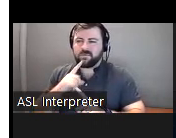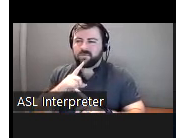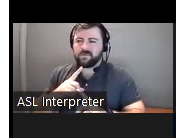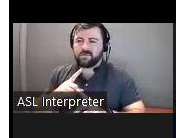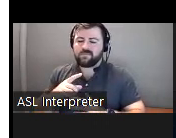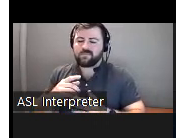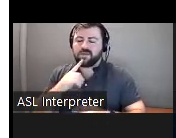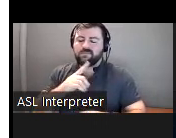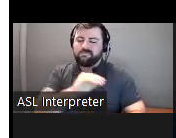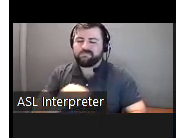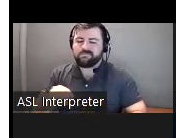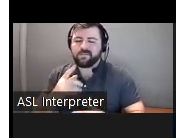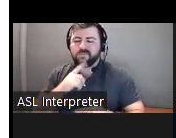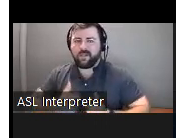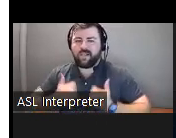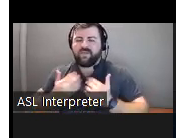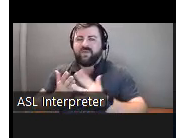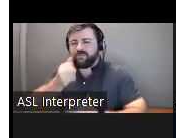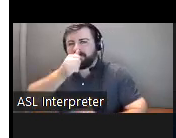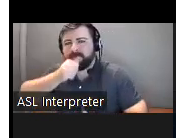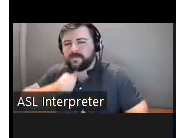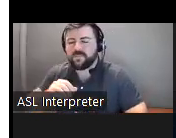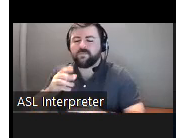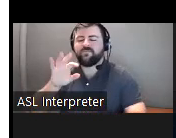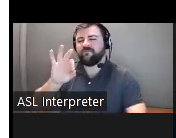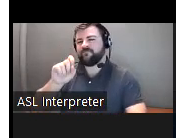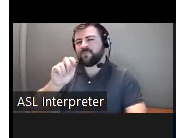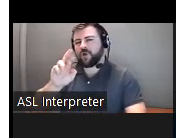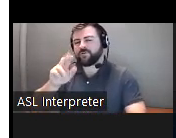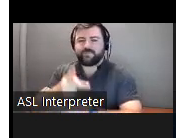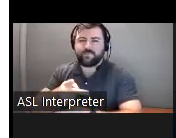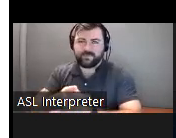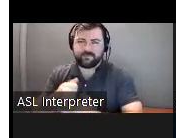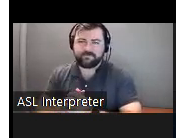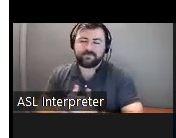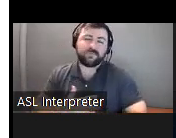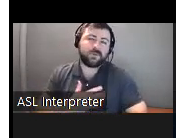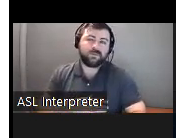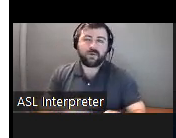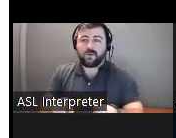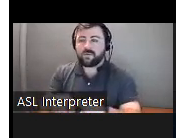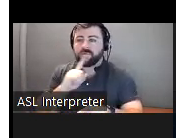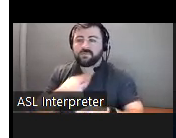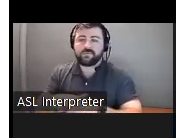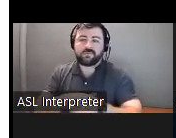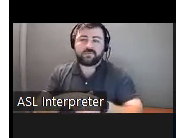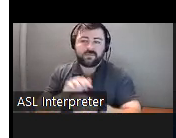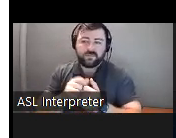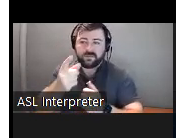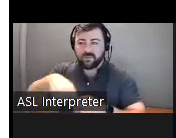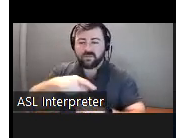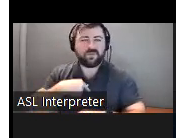care. I too am glad to be in this space with you guys. When I think about behavior